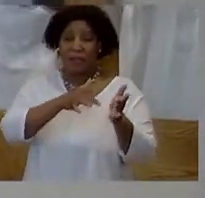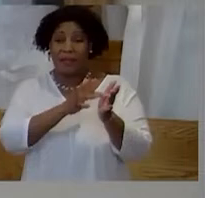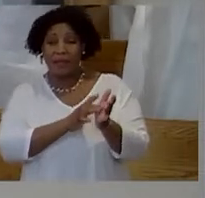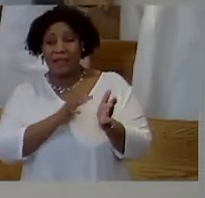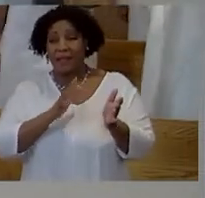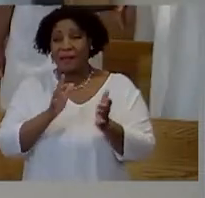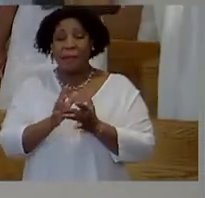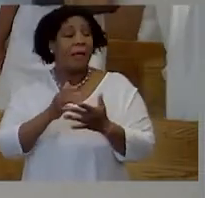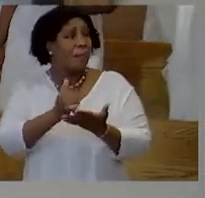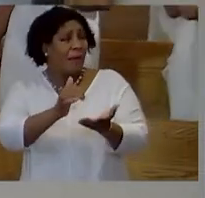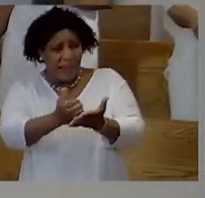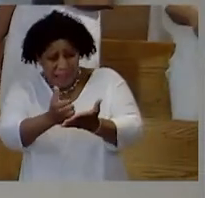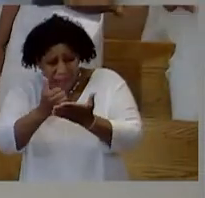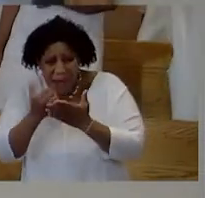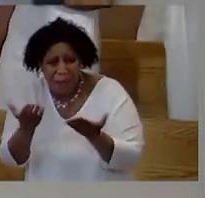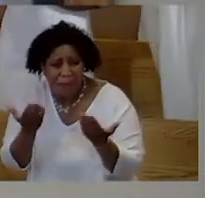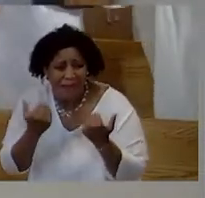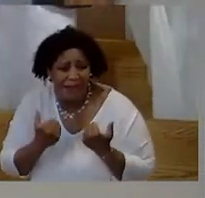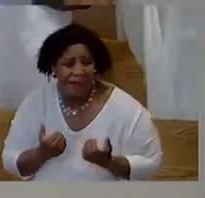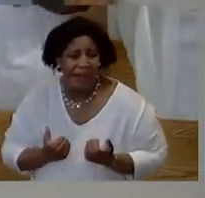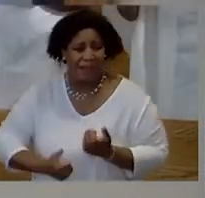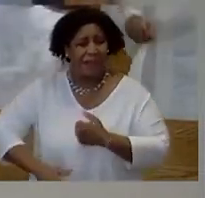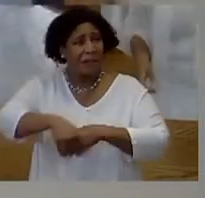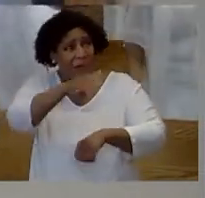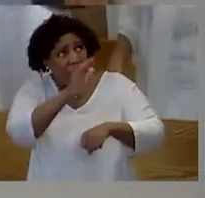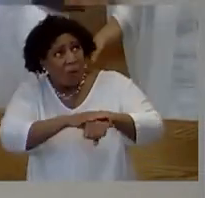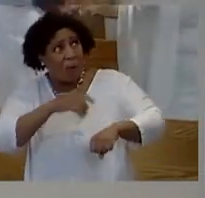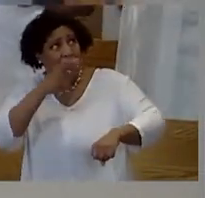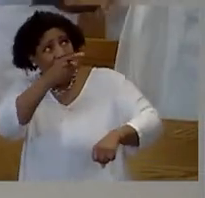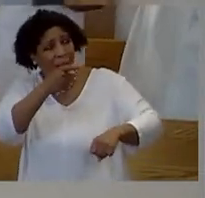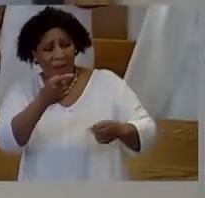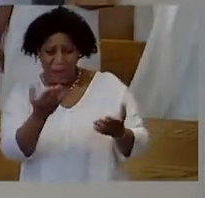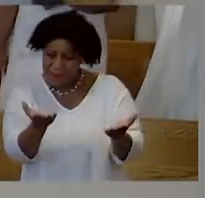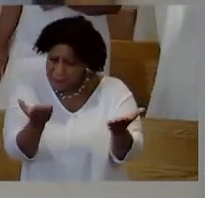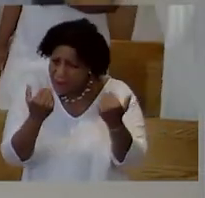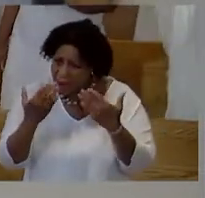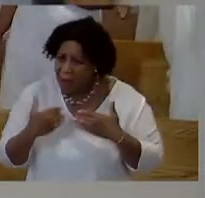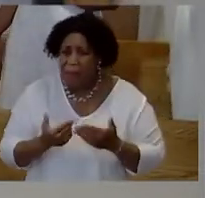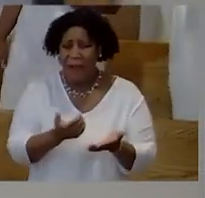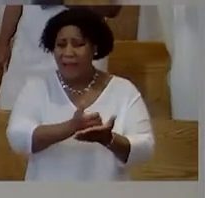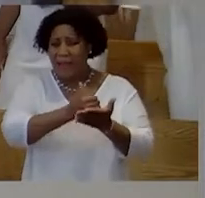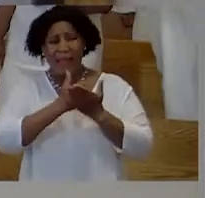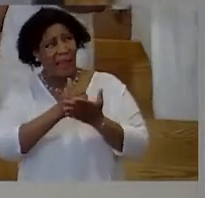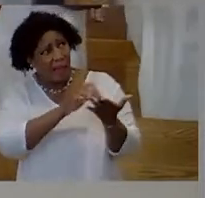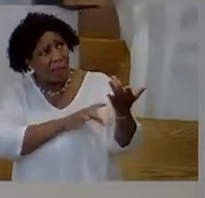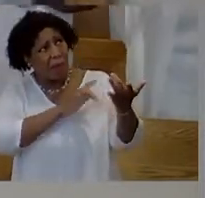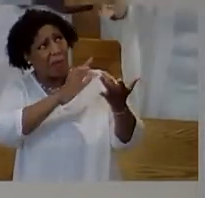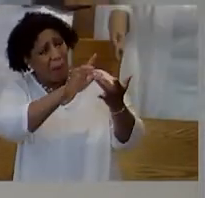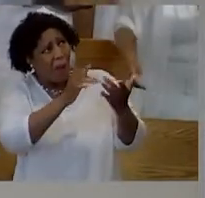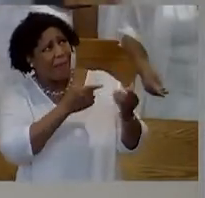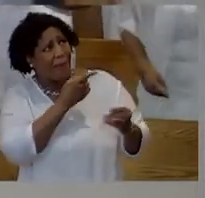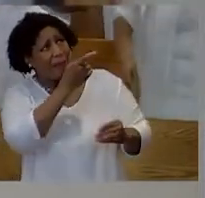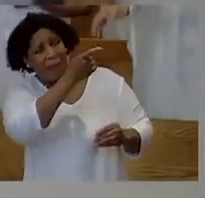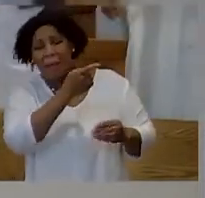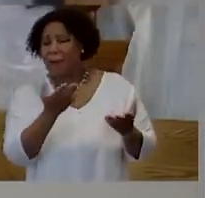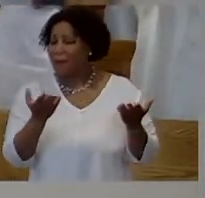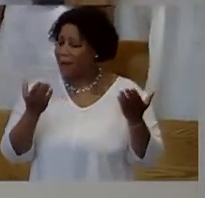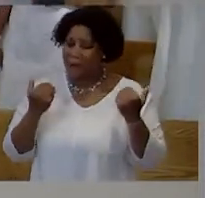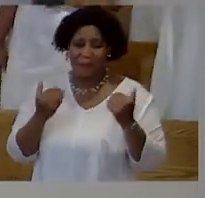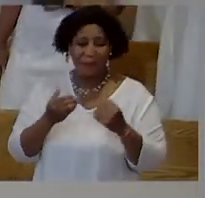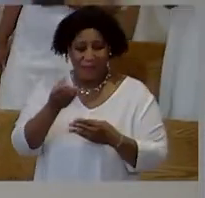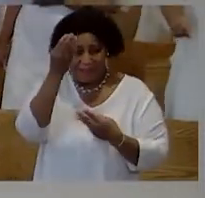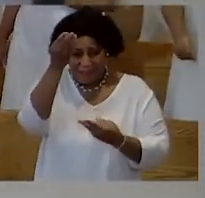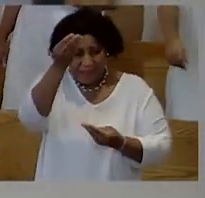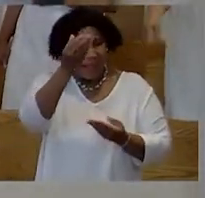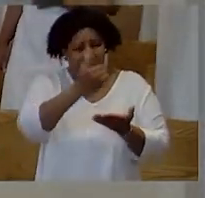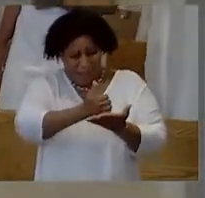Won't you help me to call him? Come on, help me. Come on, call him. Help